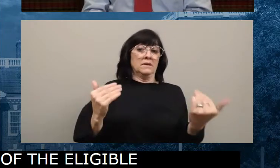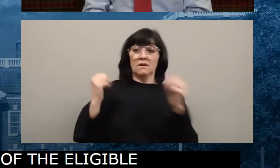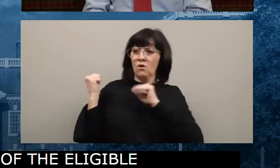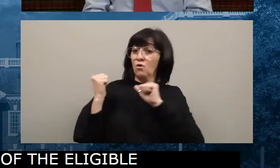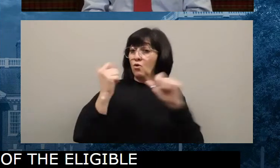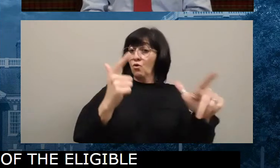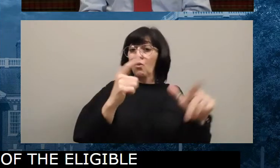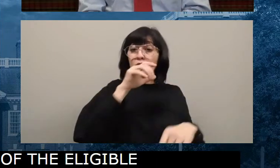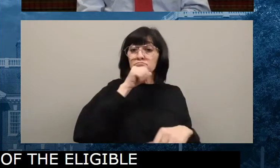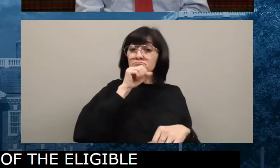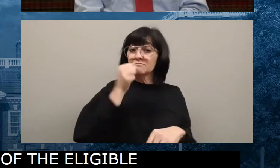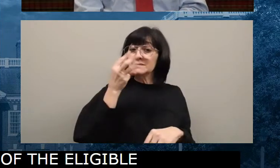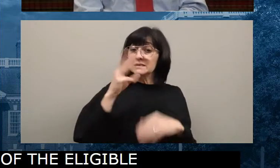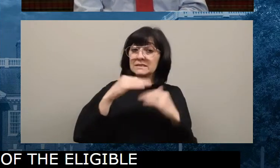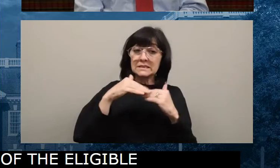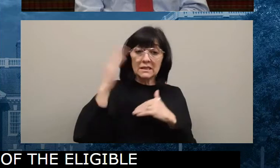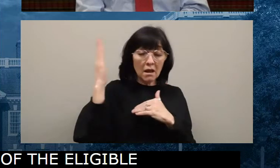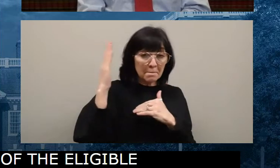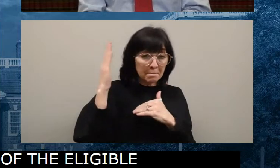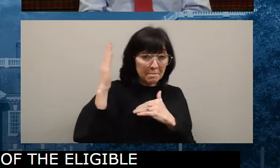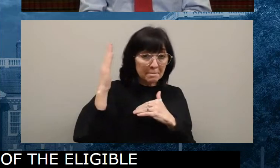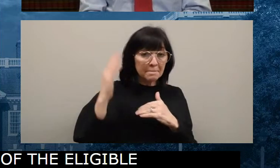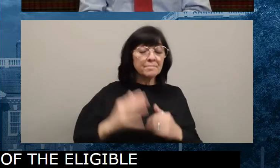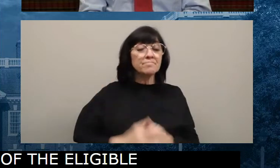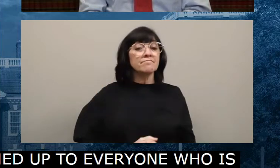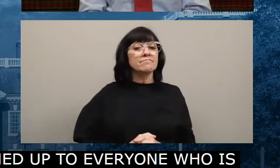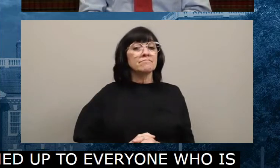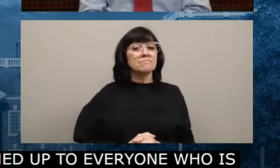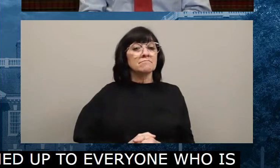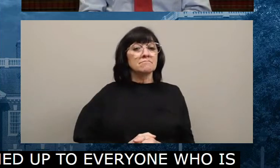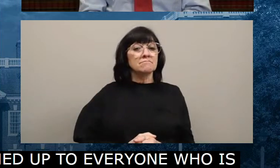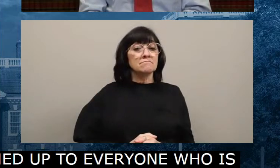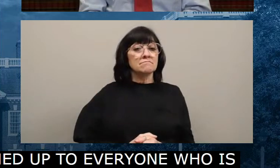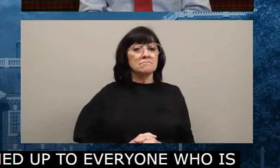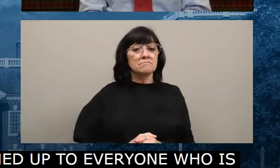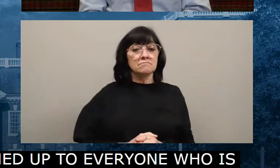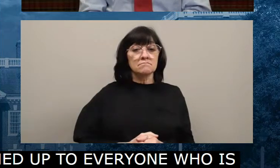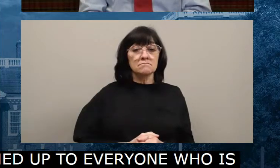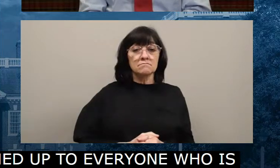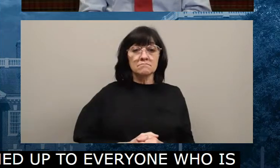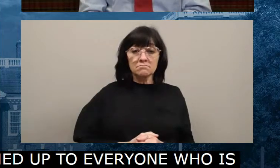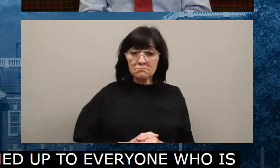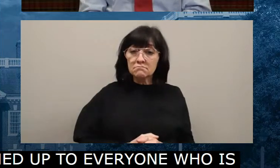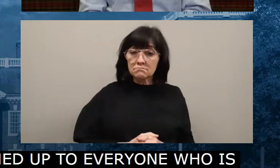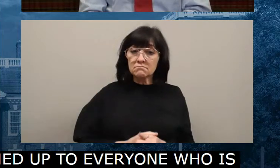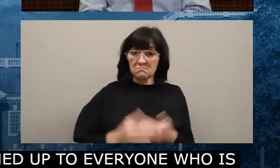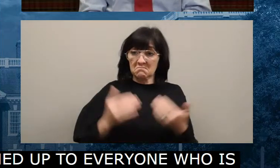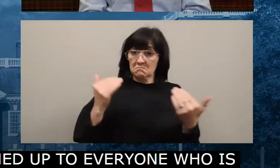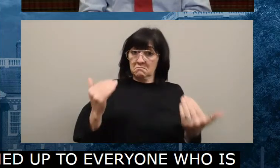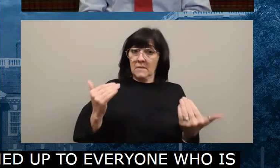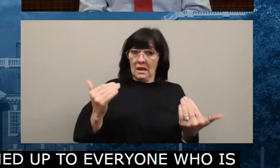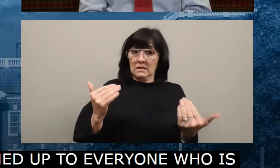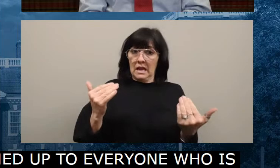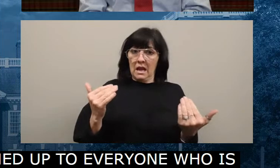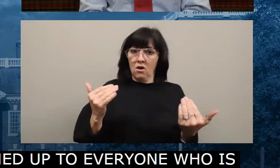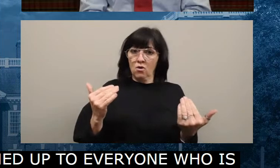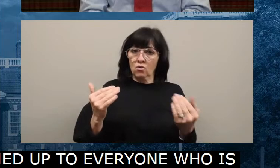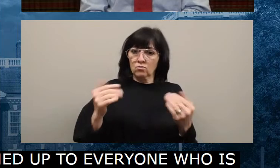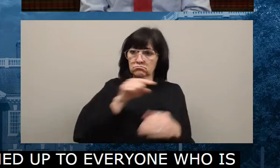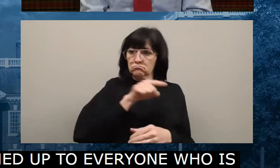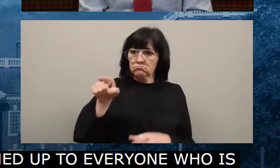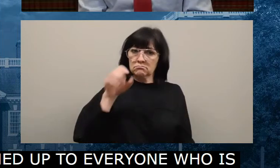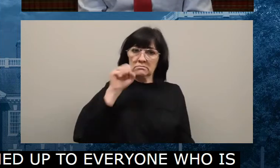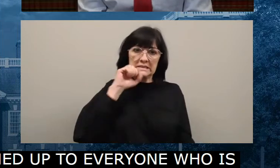eligible, 16-year-olds and over, significant penetration in the most vulnerable senior